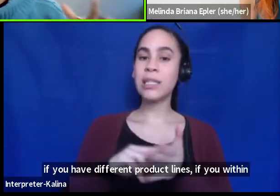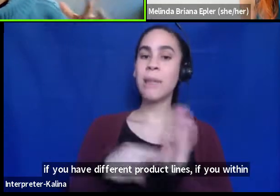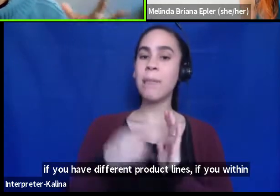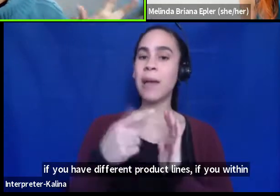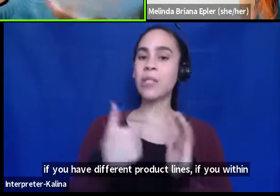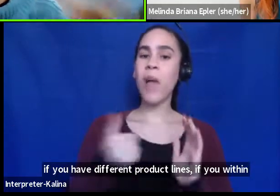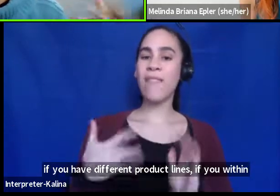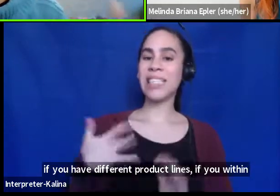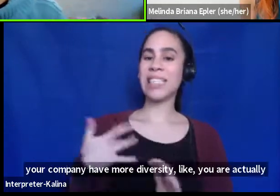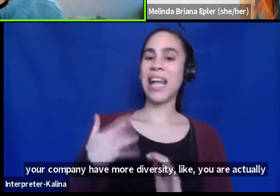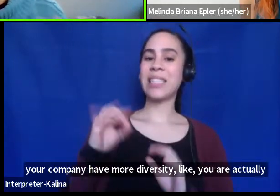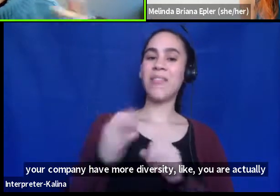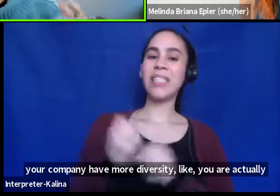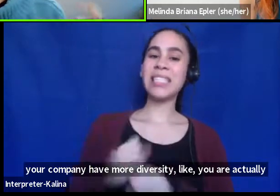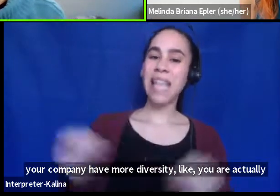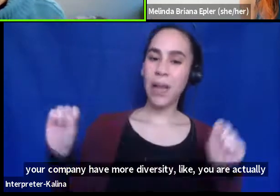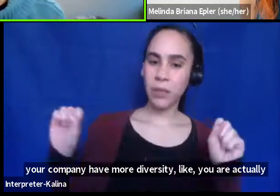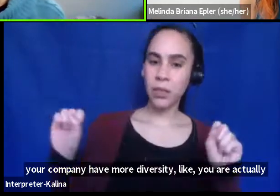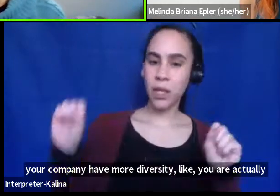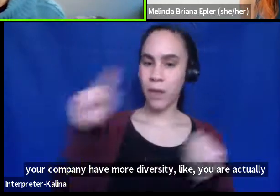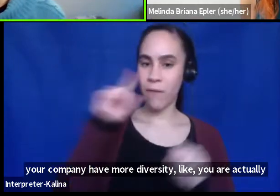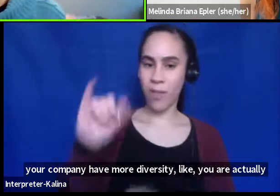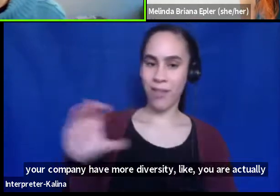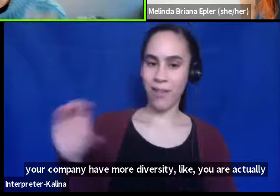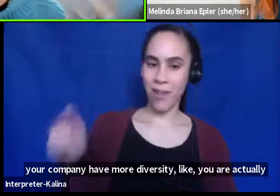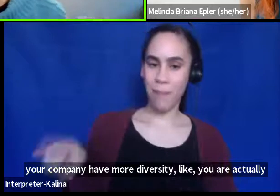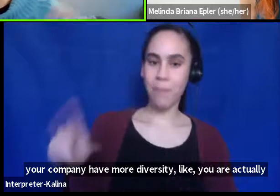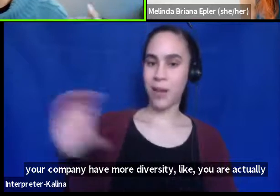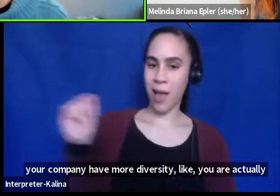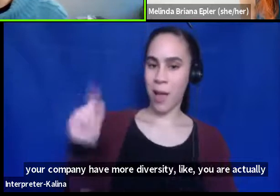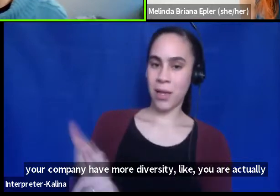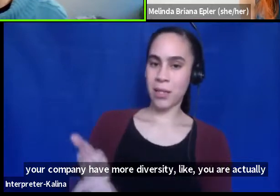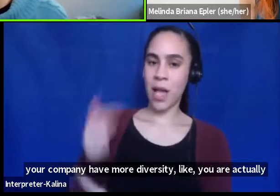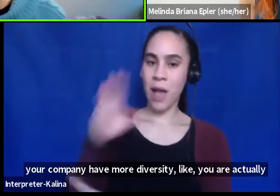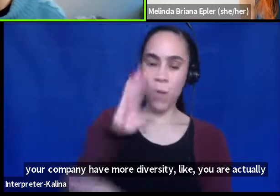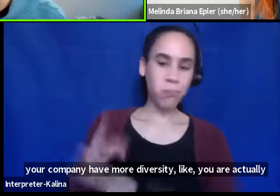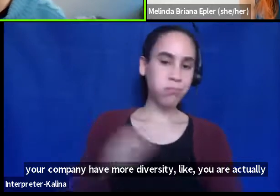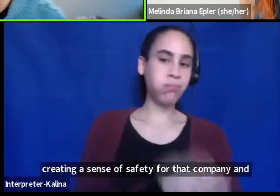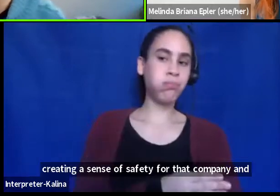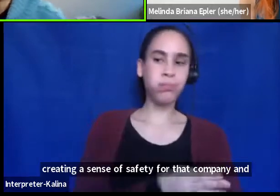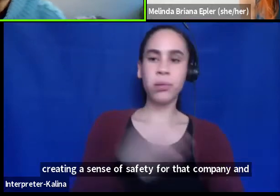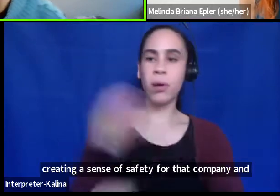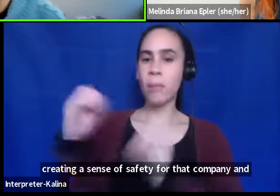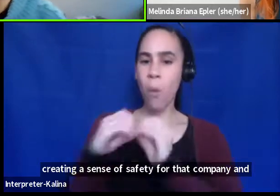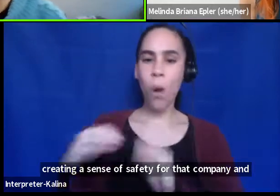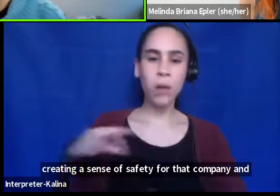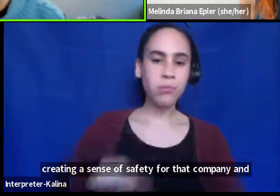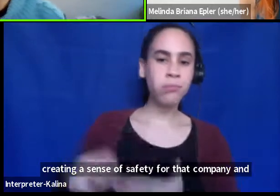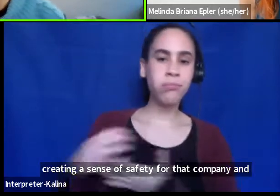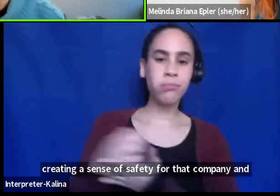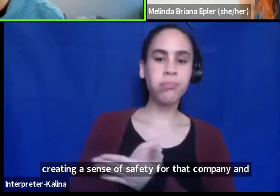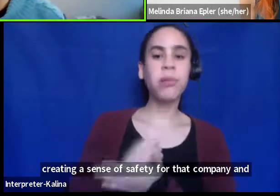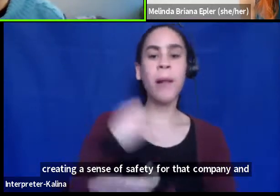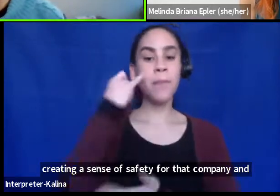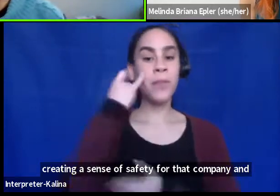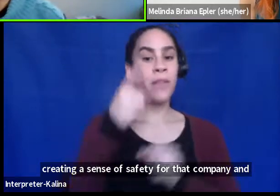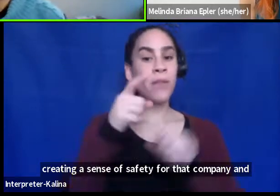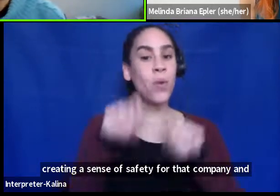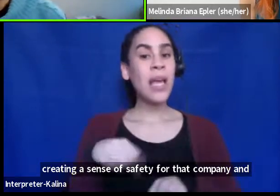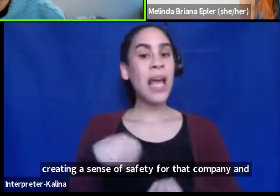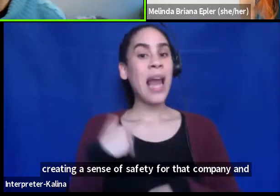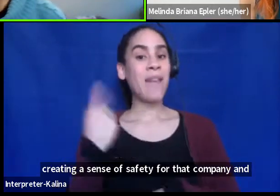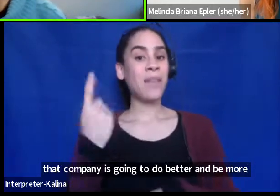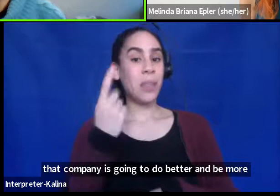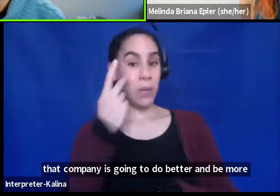sense of safety for that company is going to do better, that company is going to be more profitable. And so I think if you can get someone to see